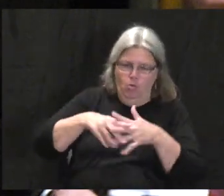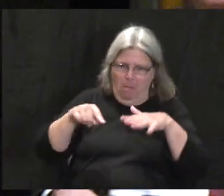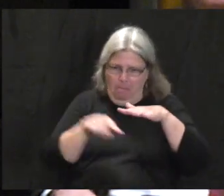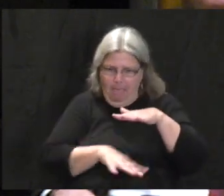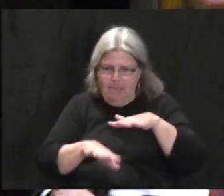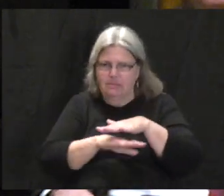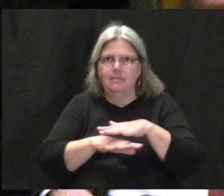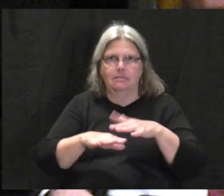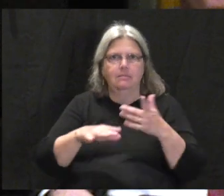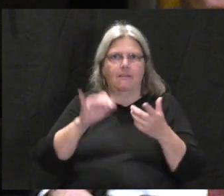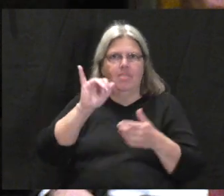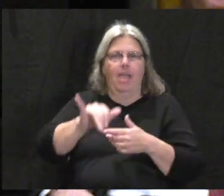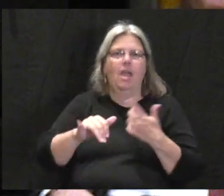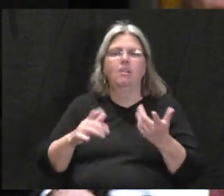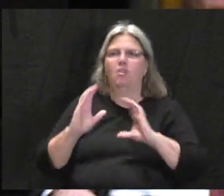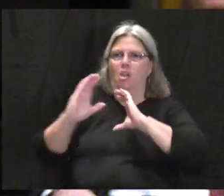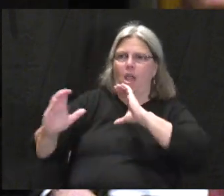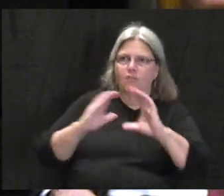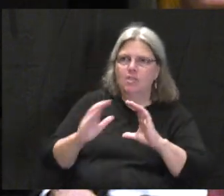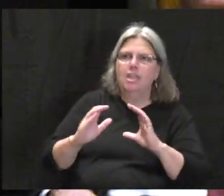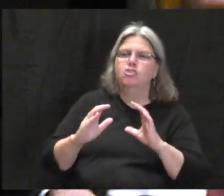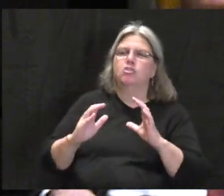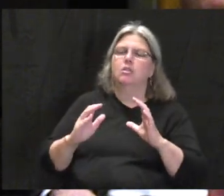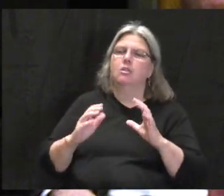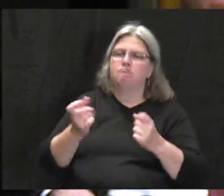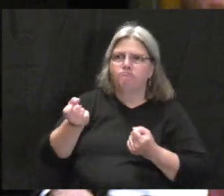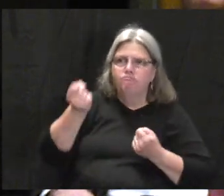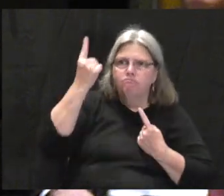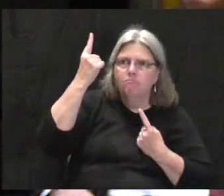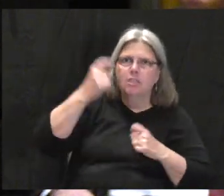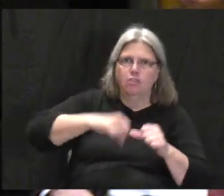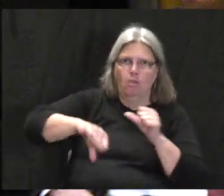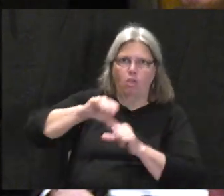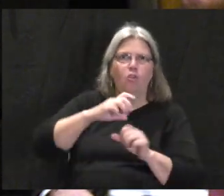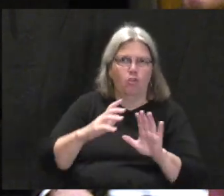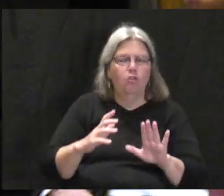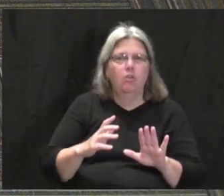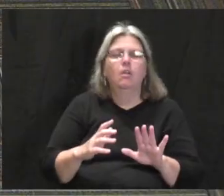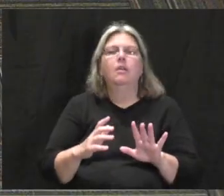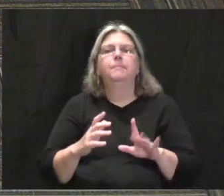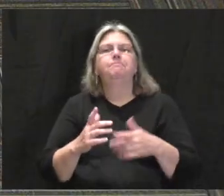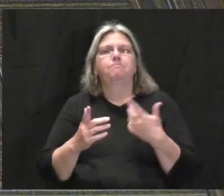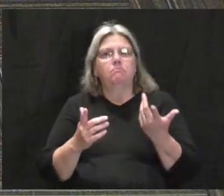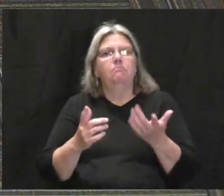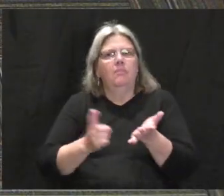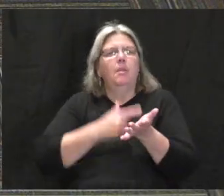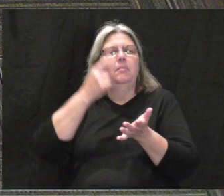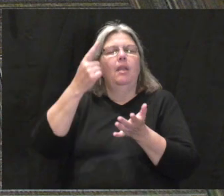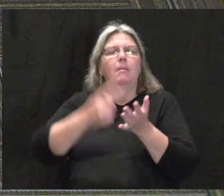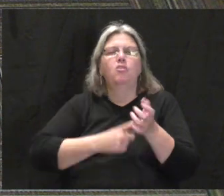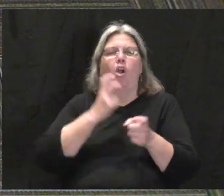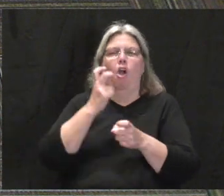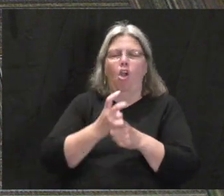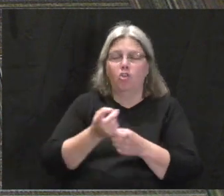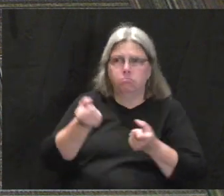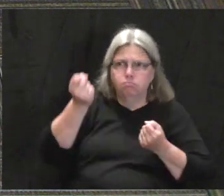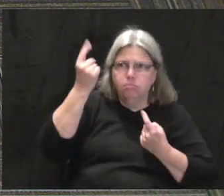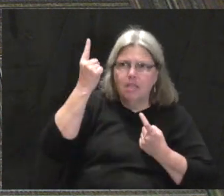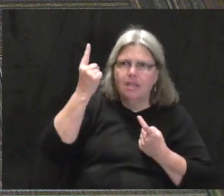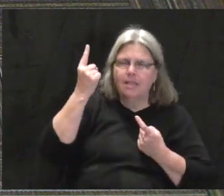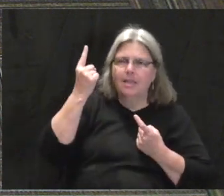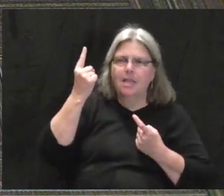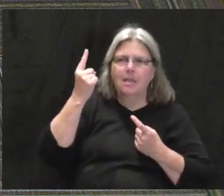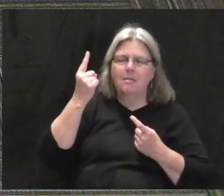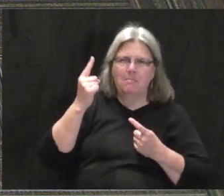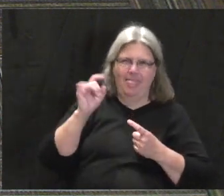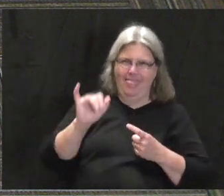kid's story and if they don't know your story. And so then you can come into the situation and you add the next piece, which is cultural